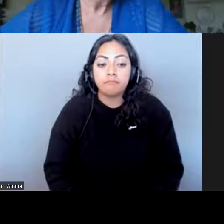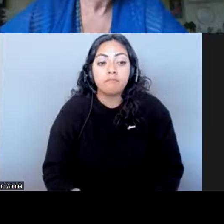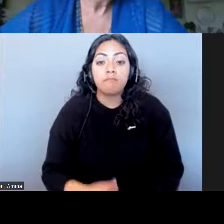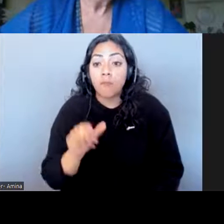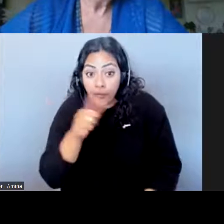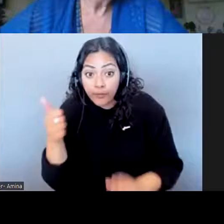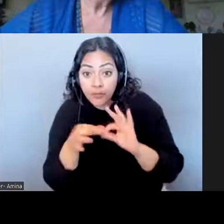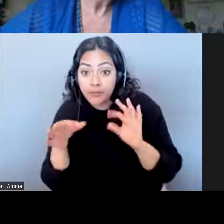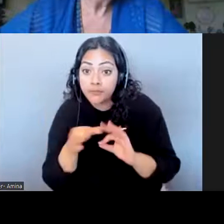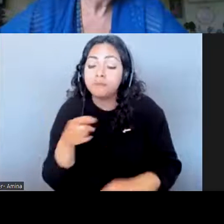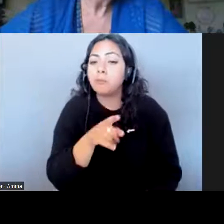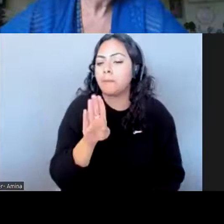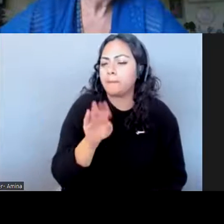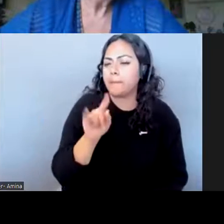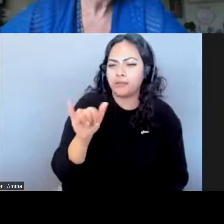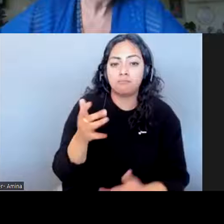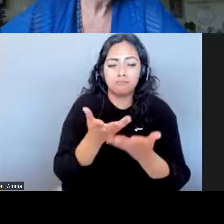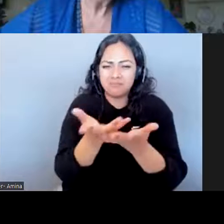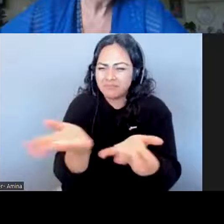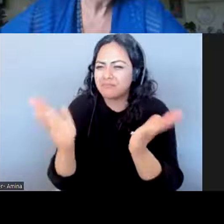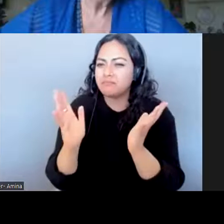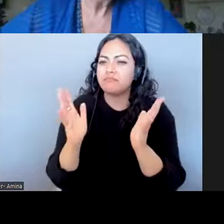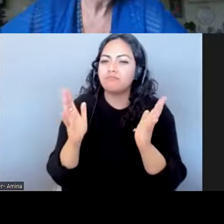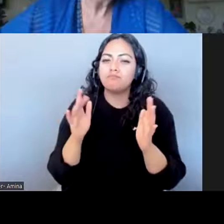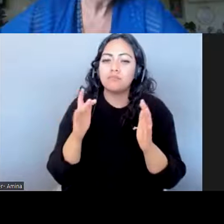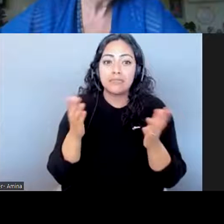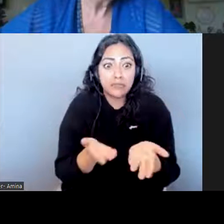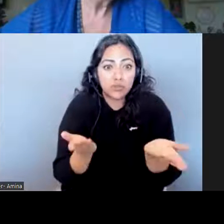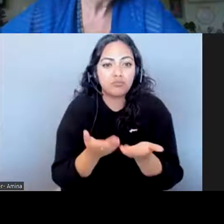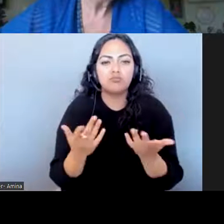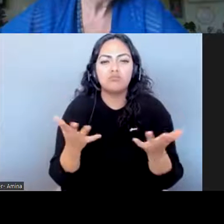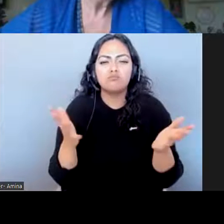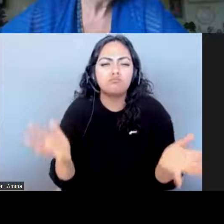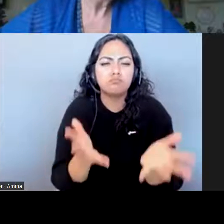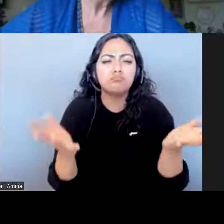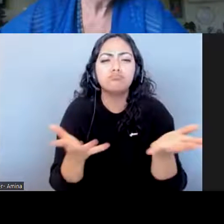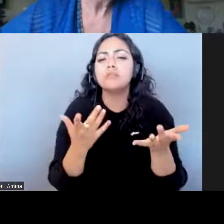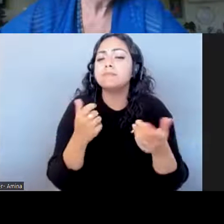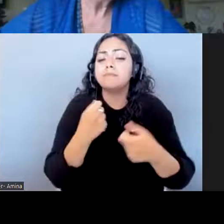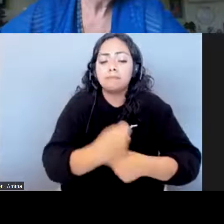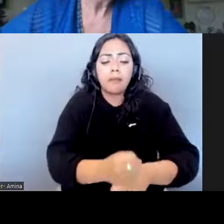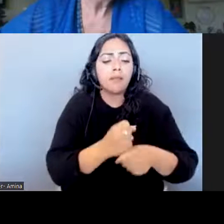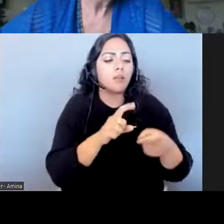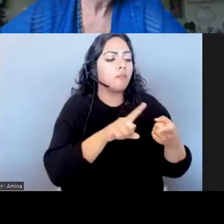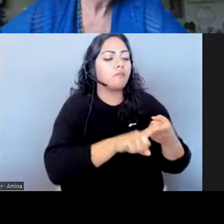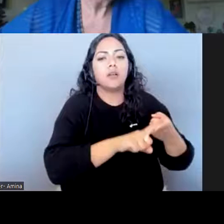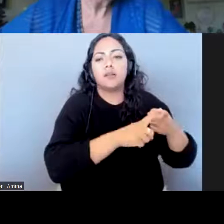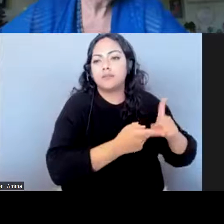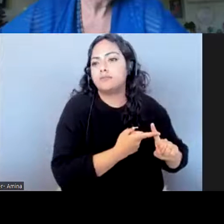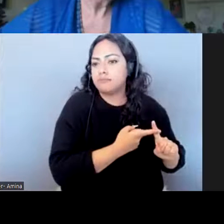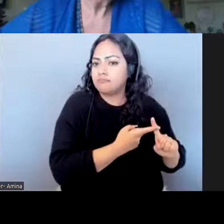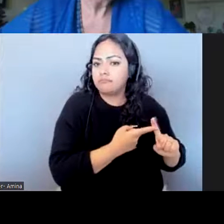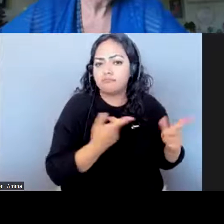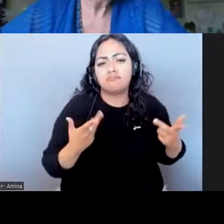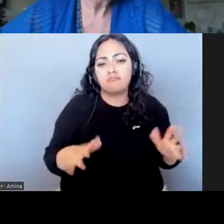everybody on this call to just make a friend. A lot of my friends, I'm